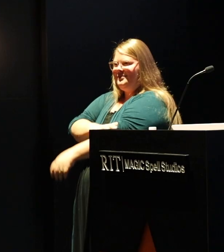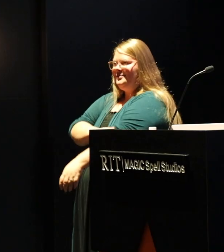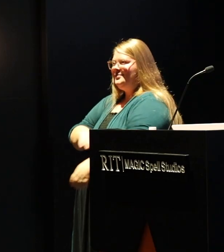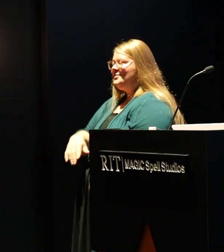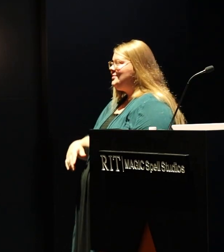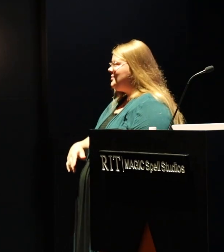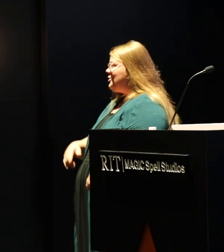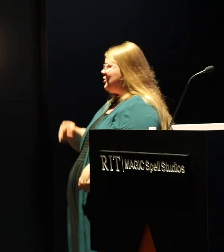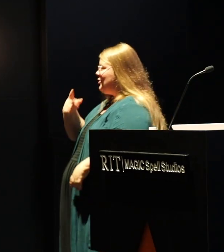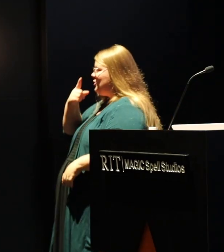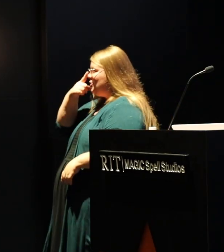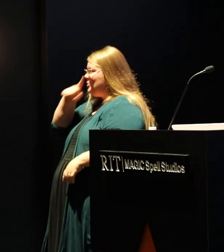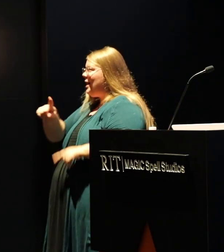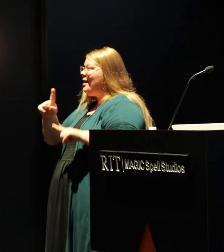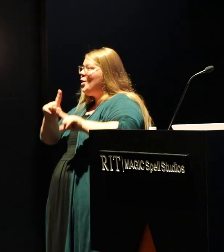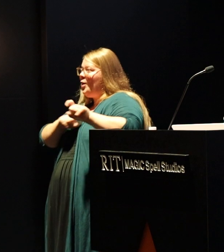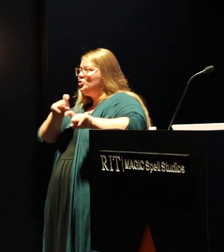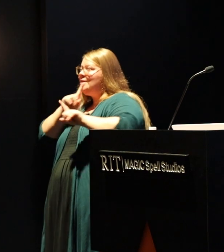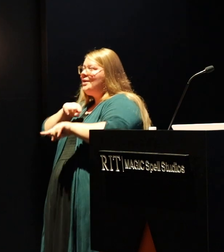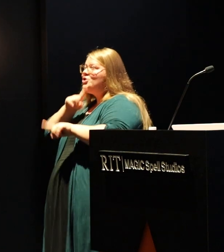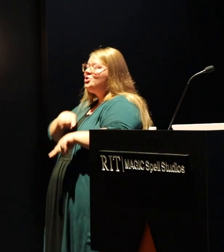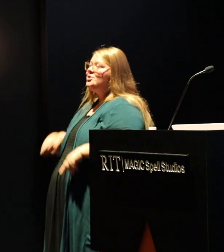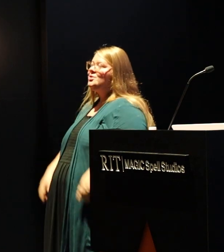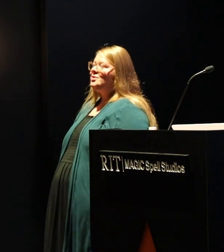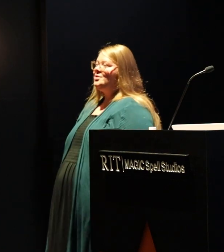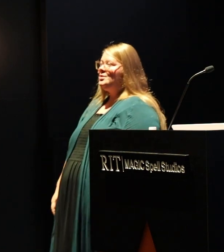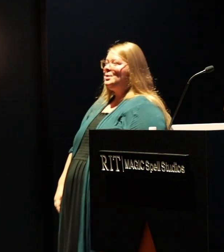Questions? Yeah, absolutely. Great. Have any questions out there?